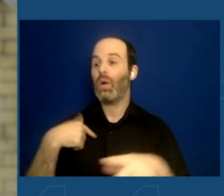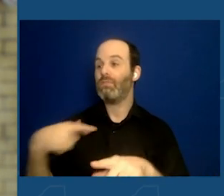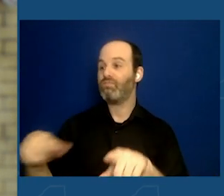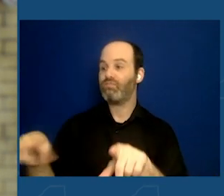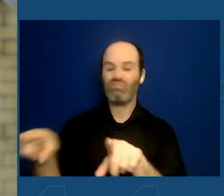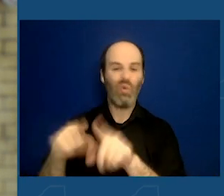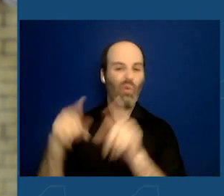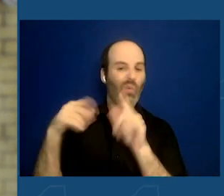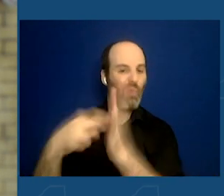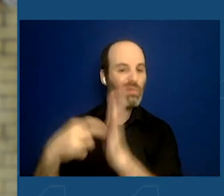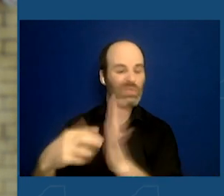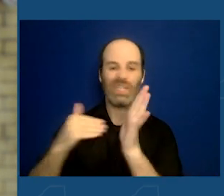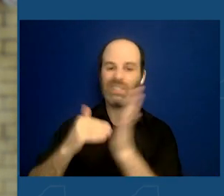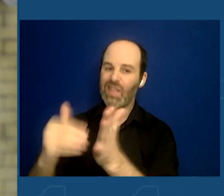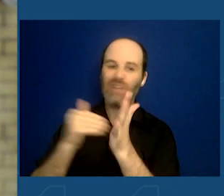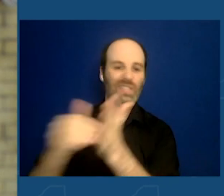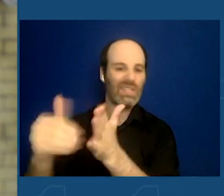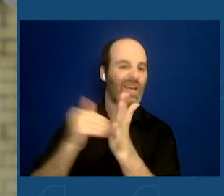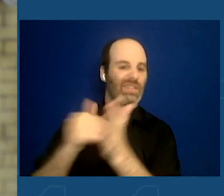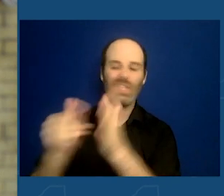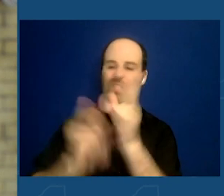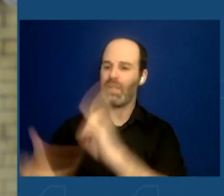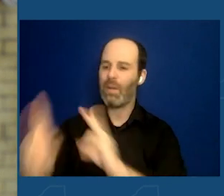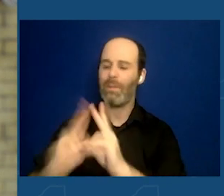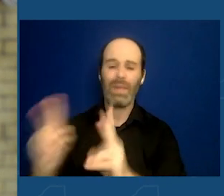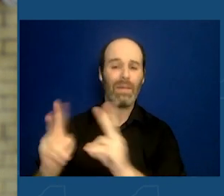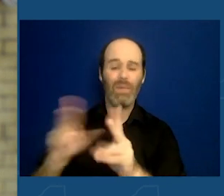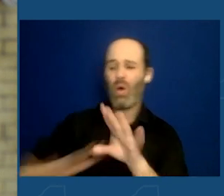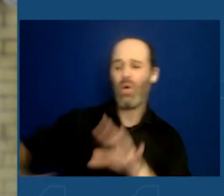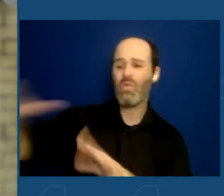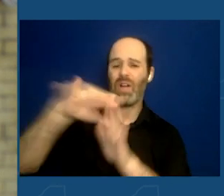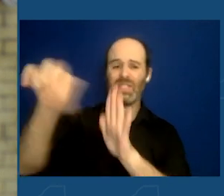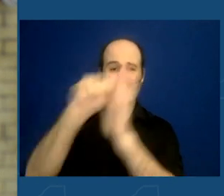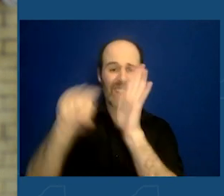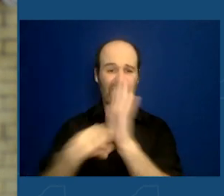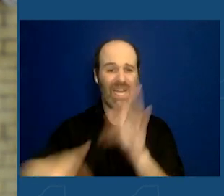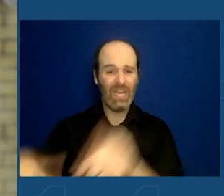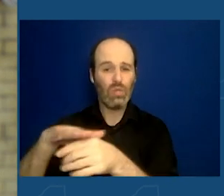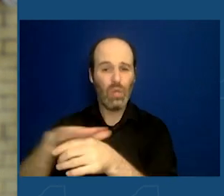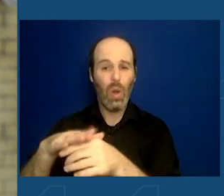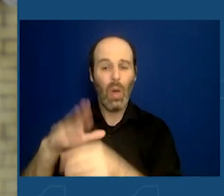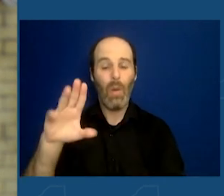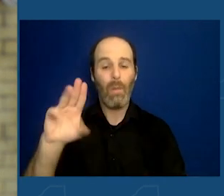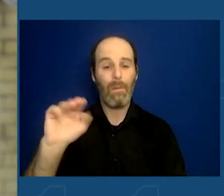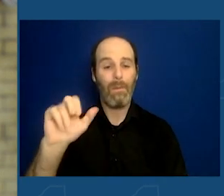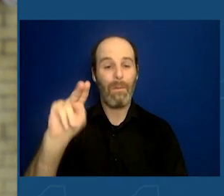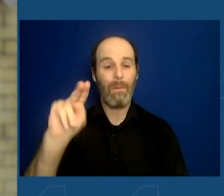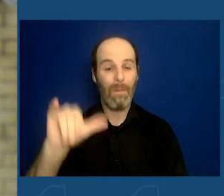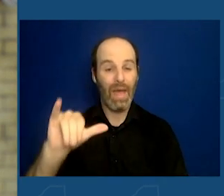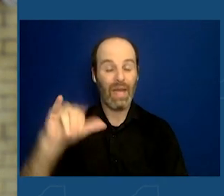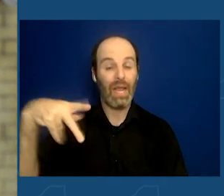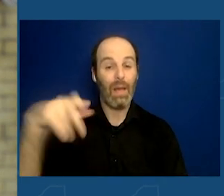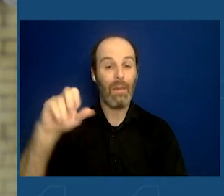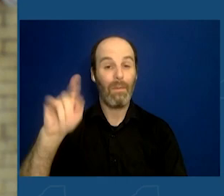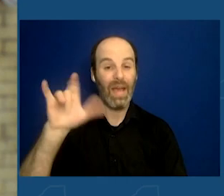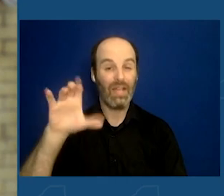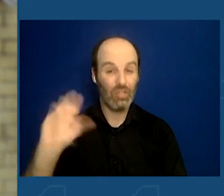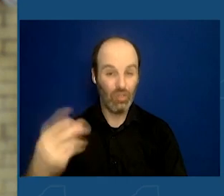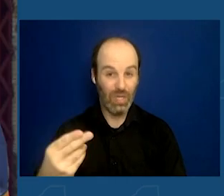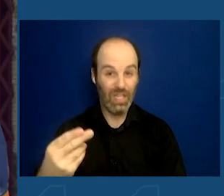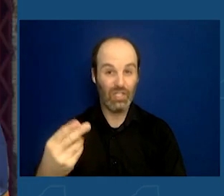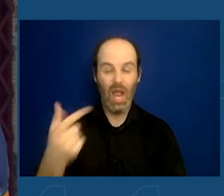people across this state and across this region. And that, of course, is Manny Pasrich, the president of the mighty 32 BJ.